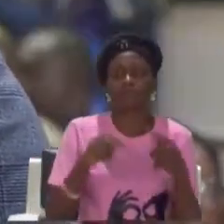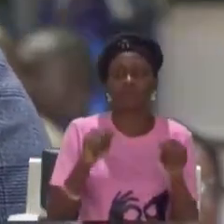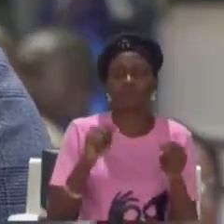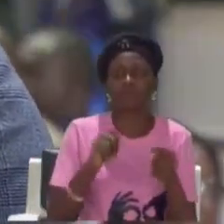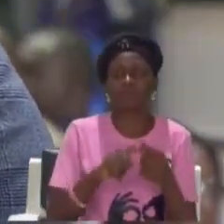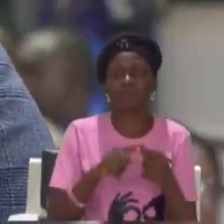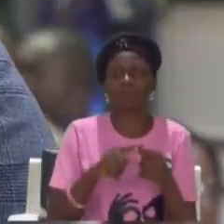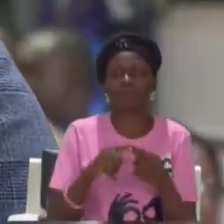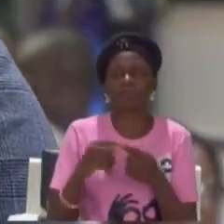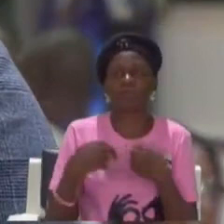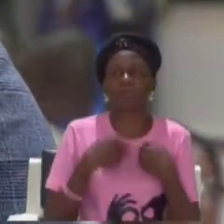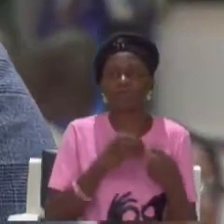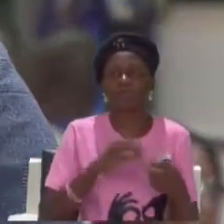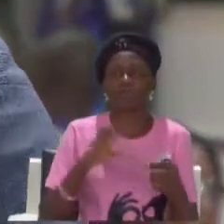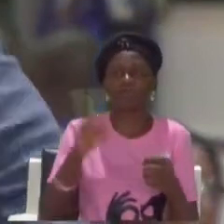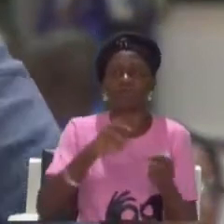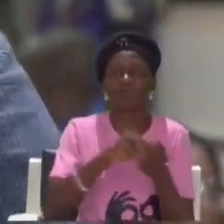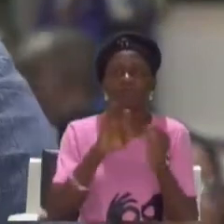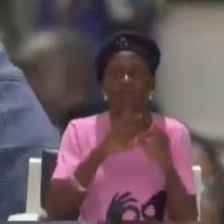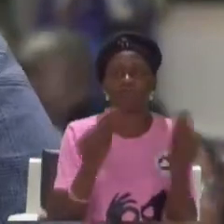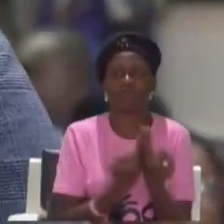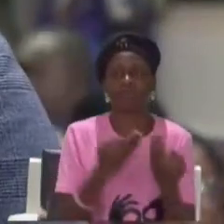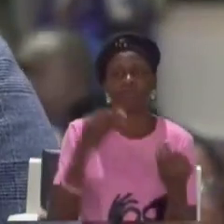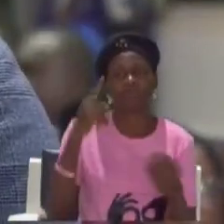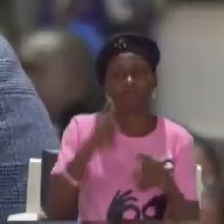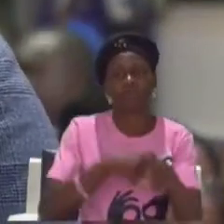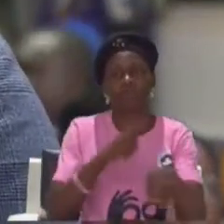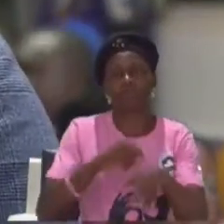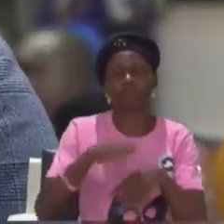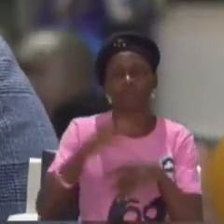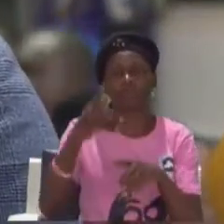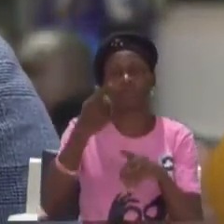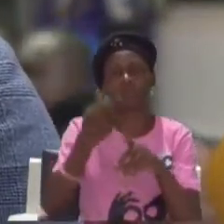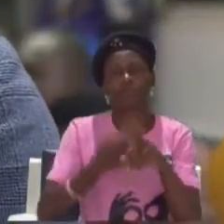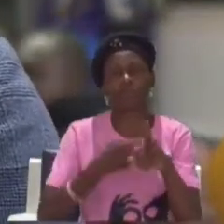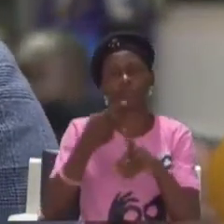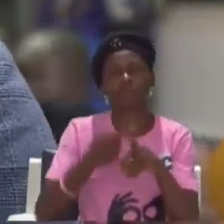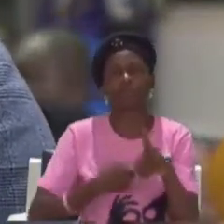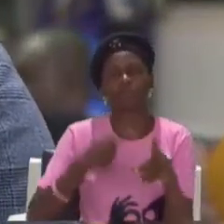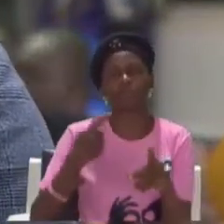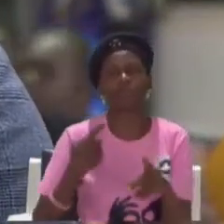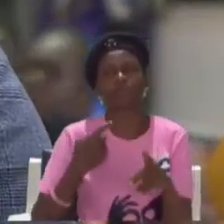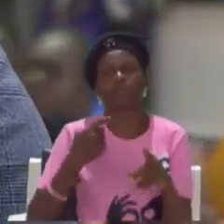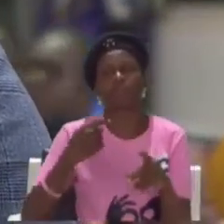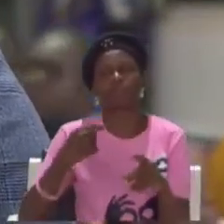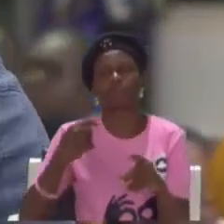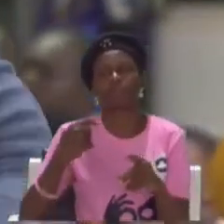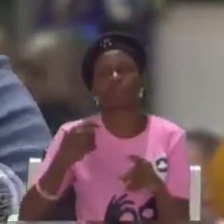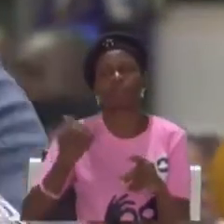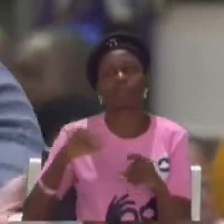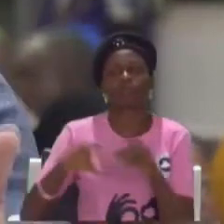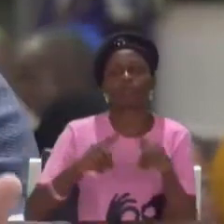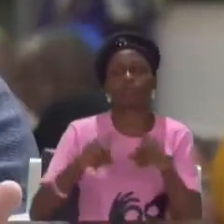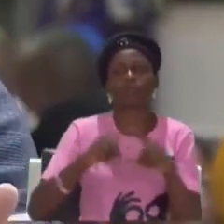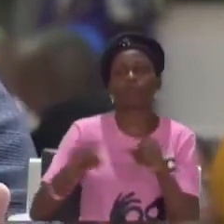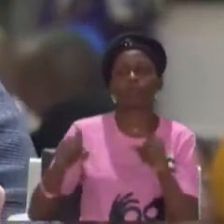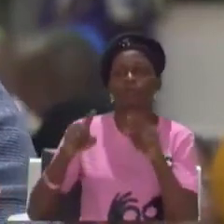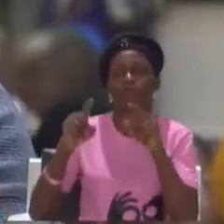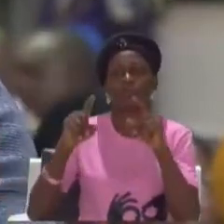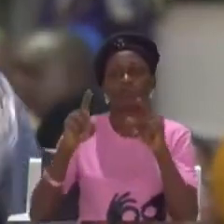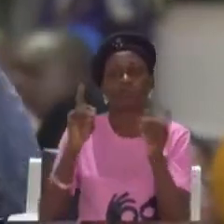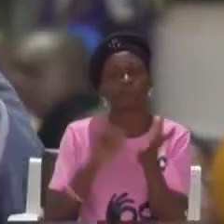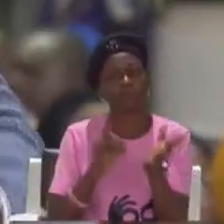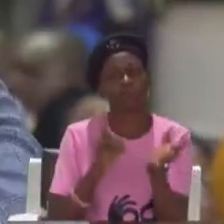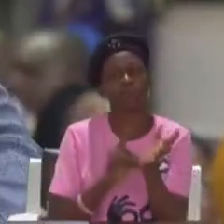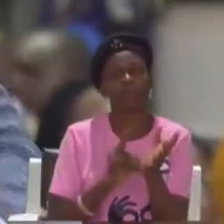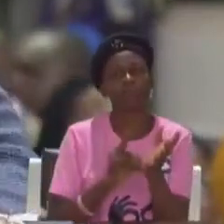for a long time. And after months and months of appointments, tests, scans, we sat across from the doctor,